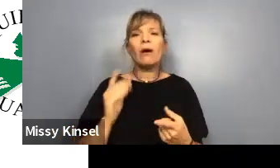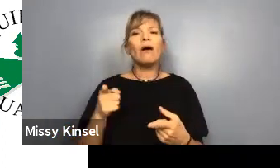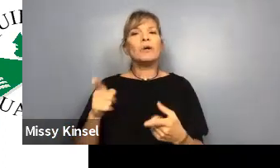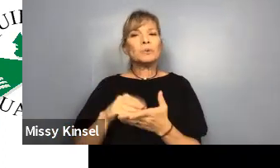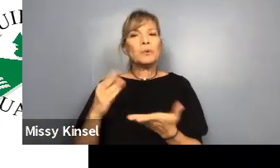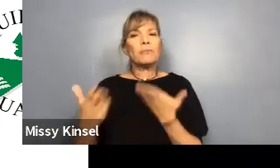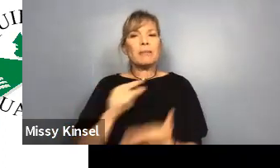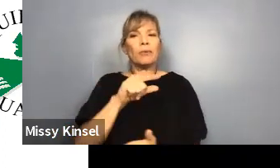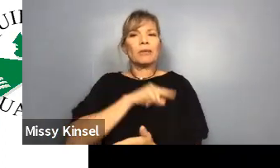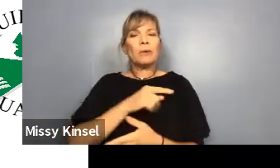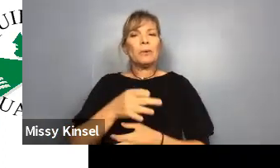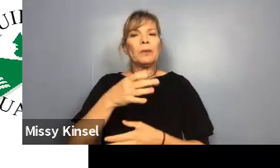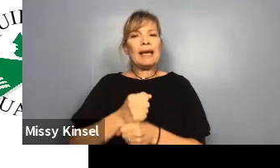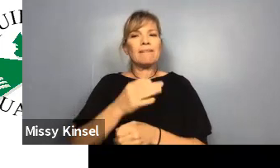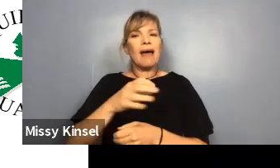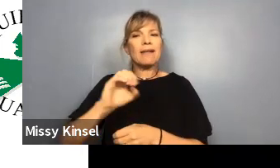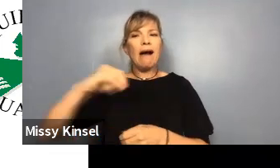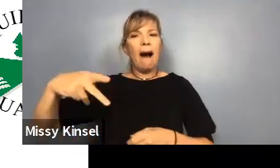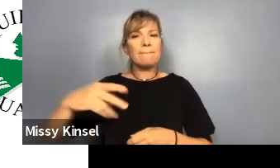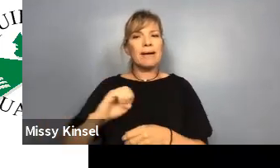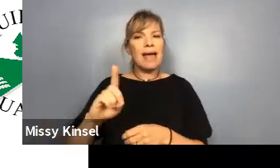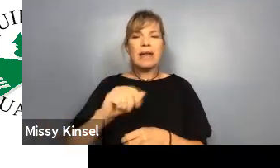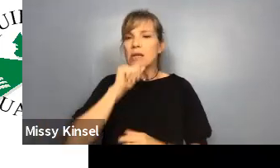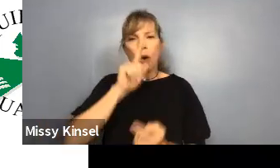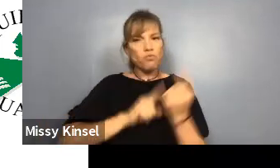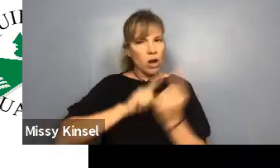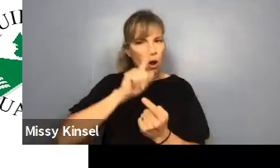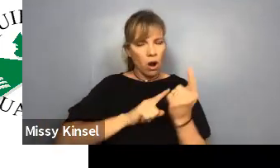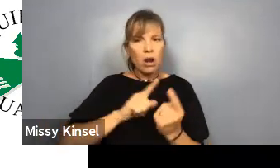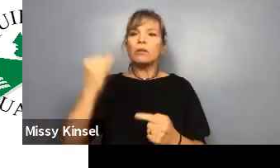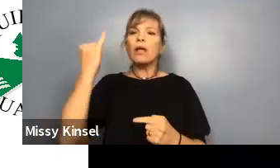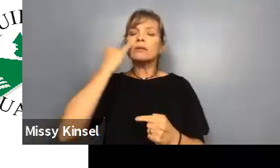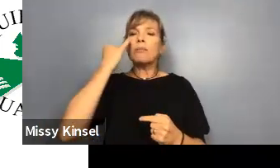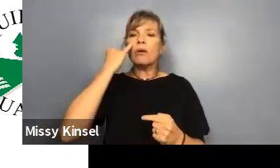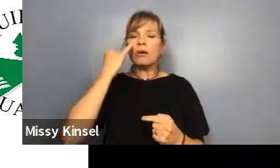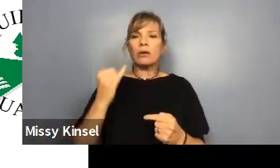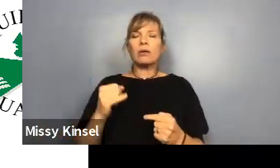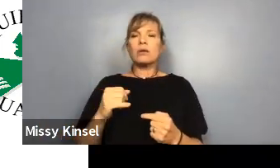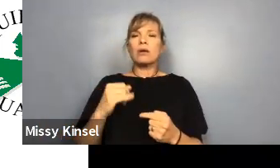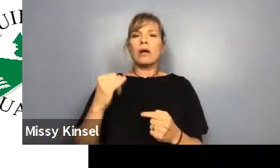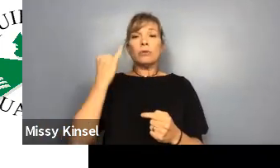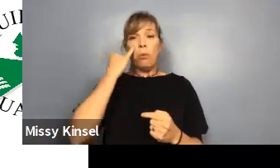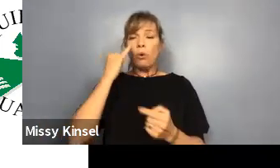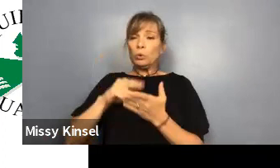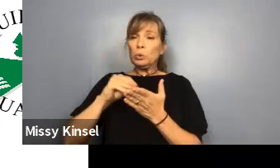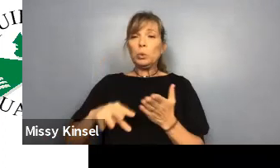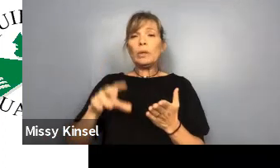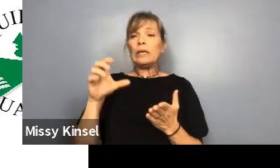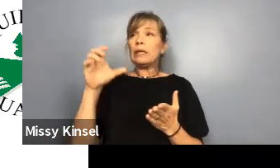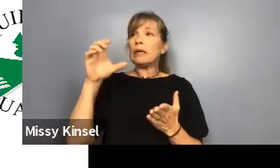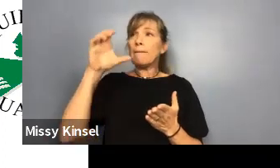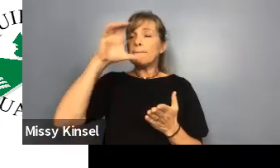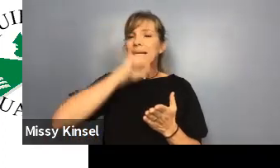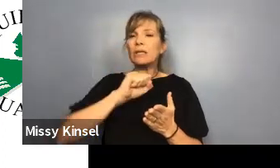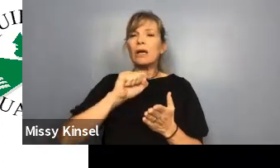receive Comp Ed. It's not a one-on-one, so if she or he missed 30